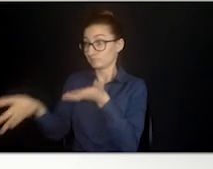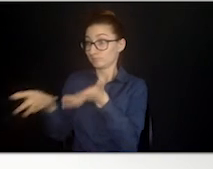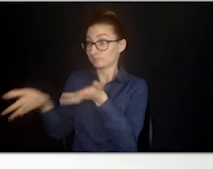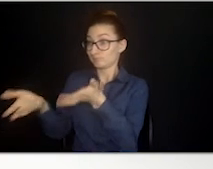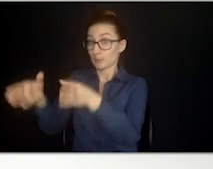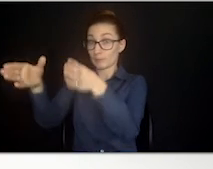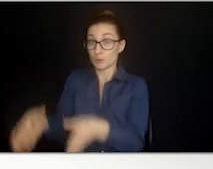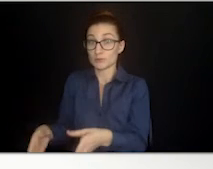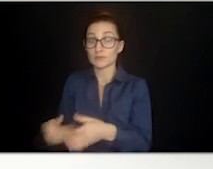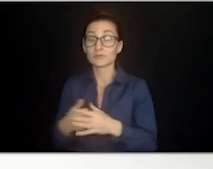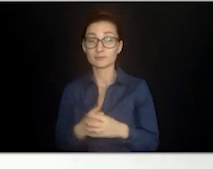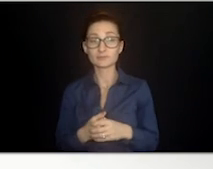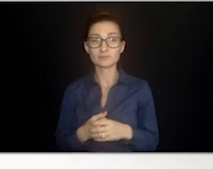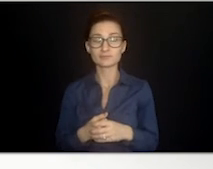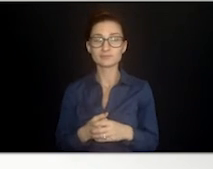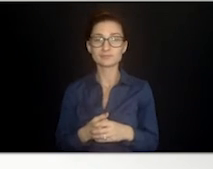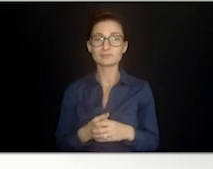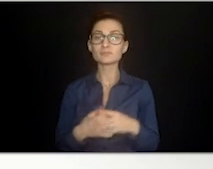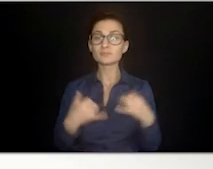Let's take some time